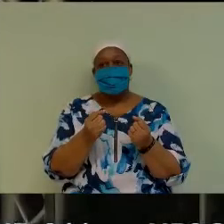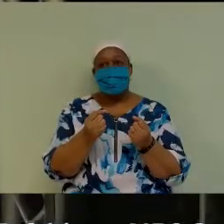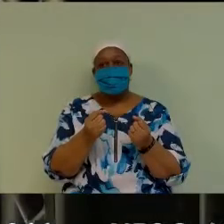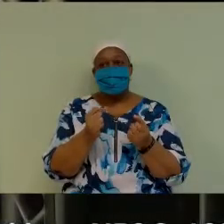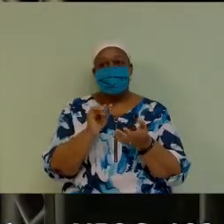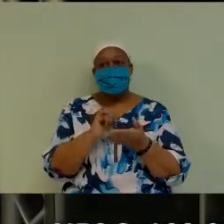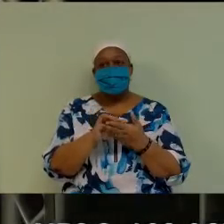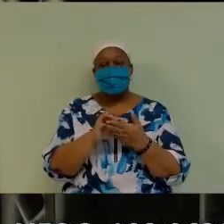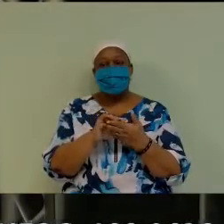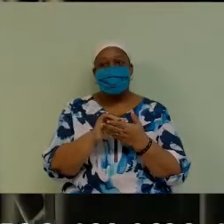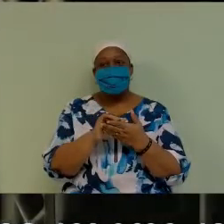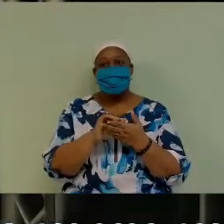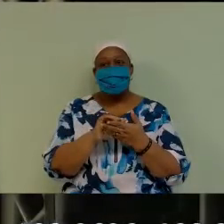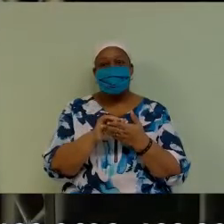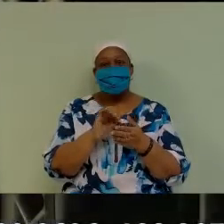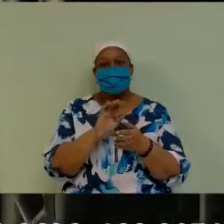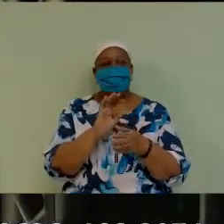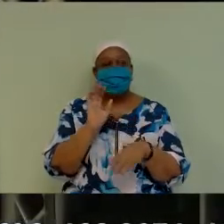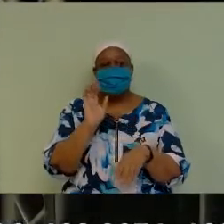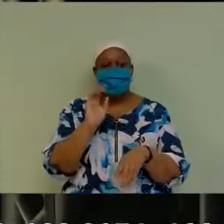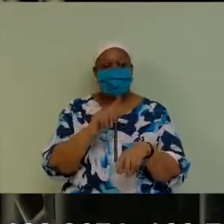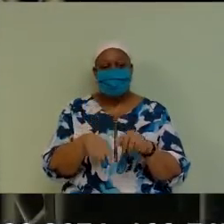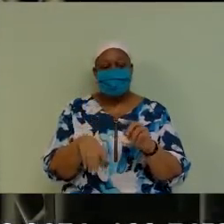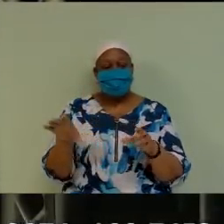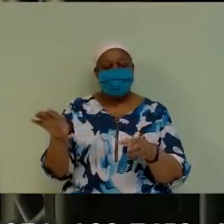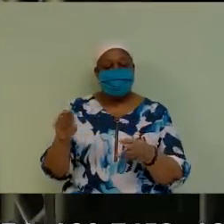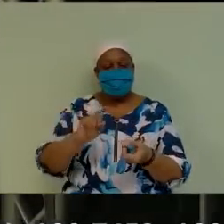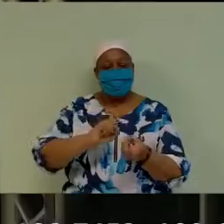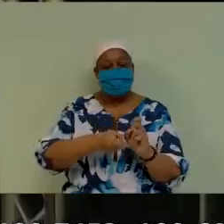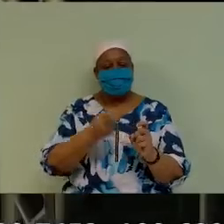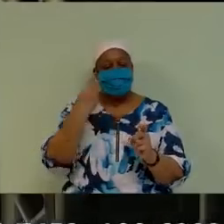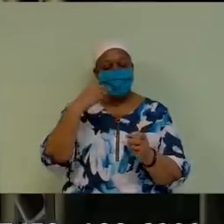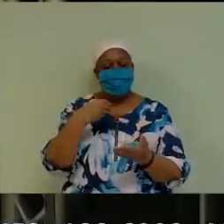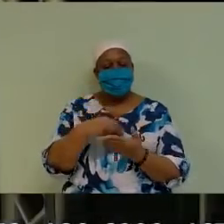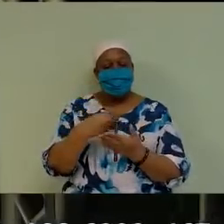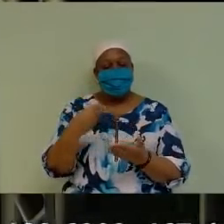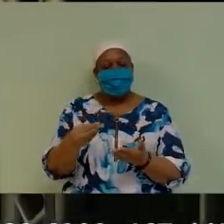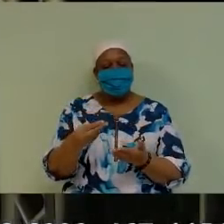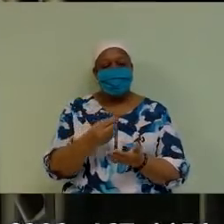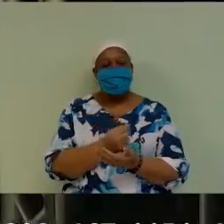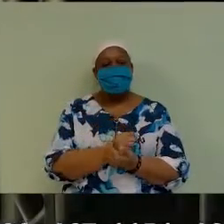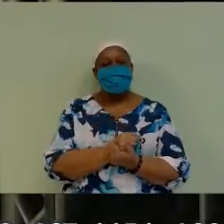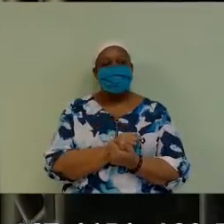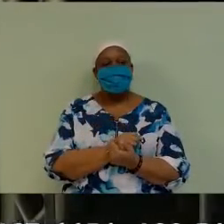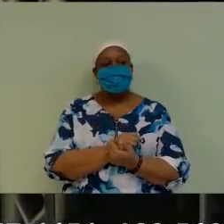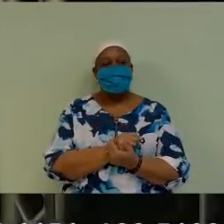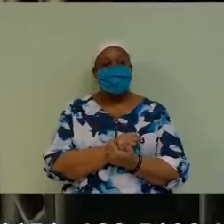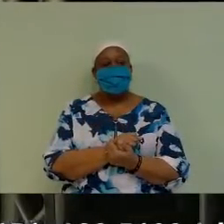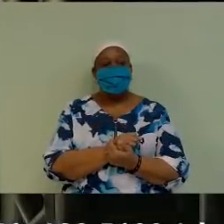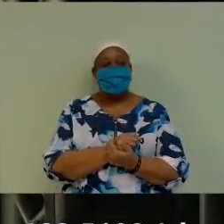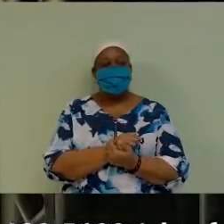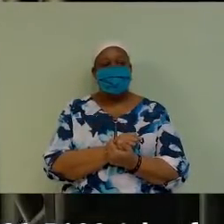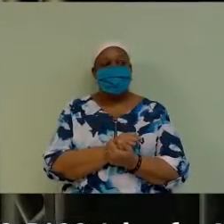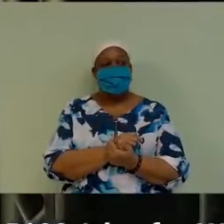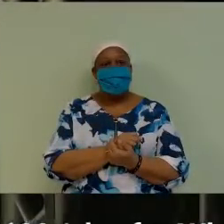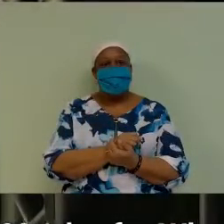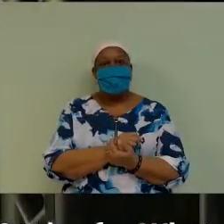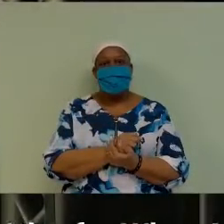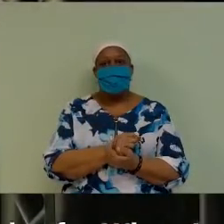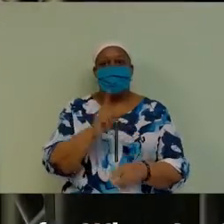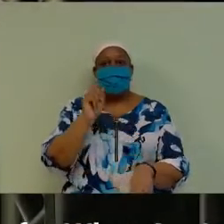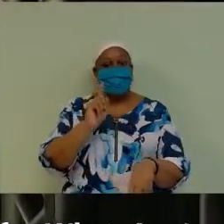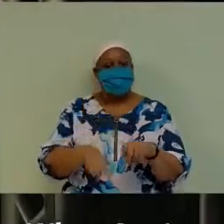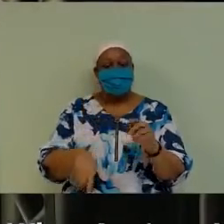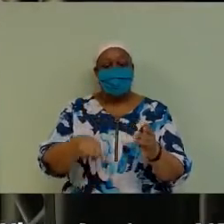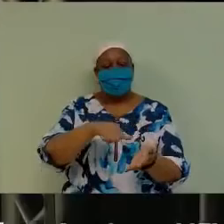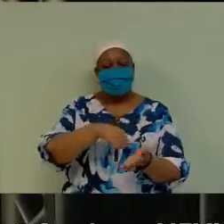that it is not redeemable for cash, and the second condition is that it is not valid for the purchase of alcohol or cigarettes,